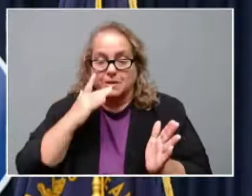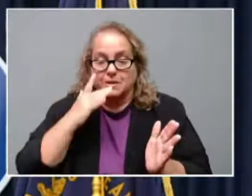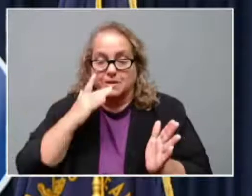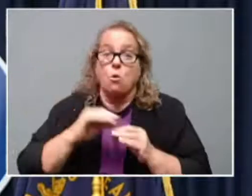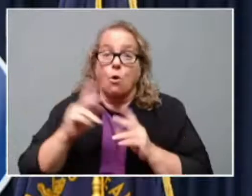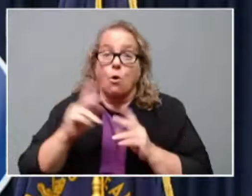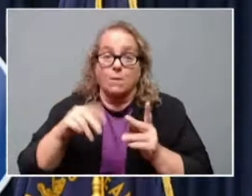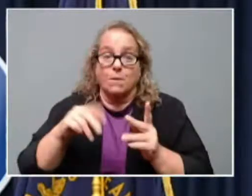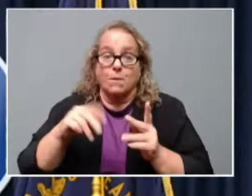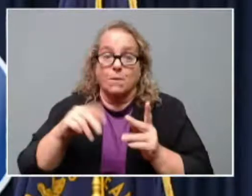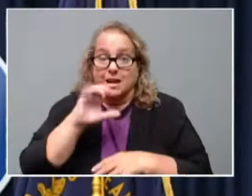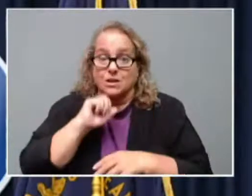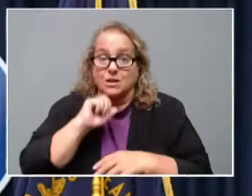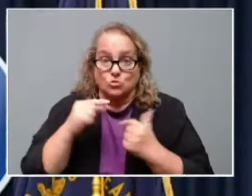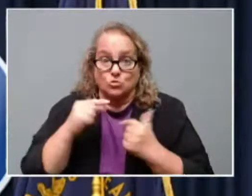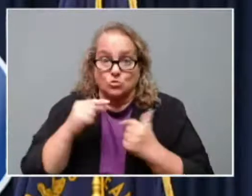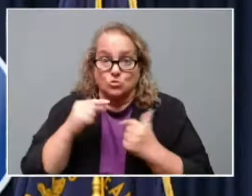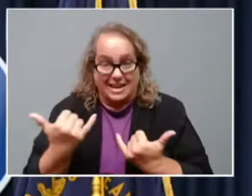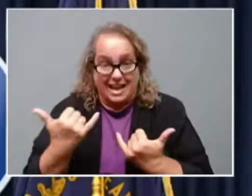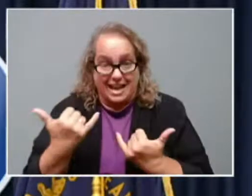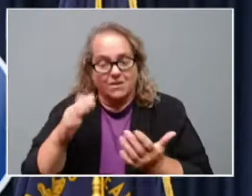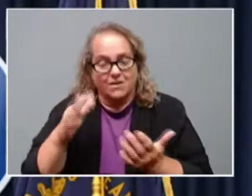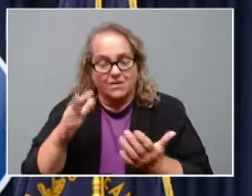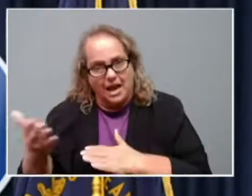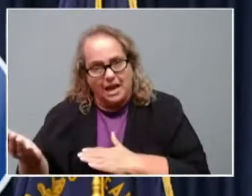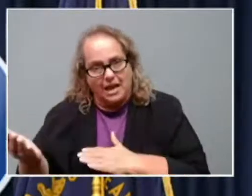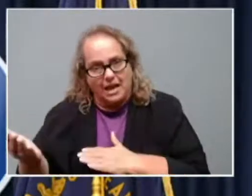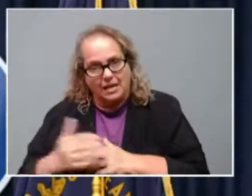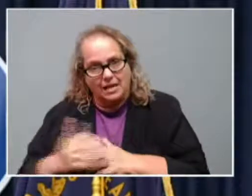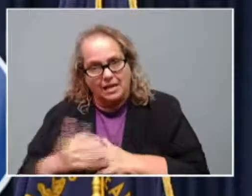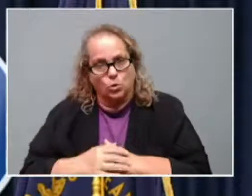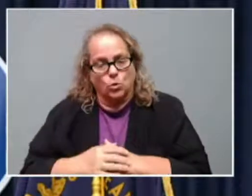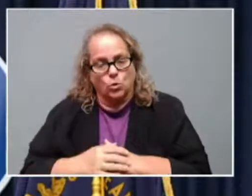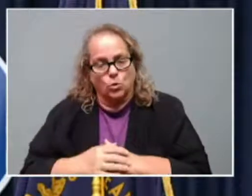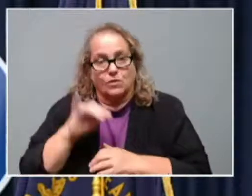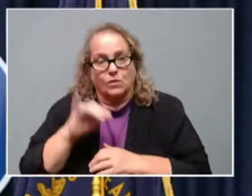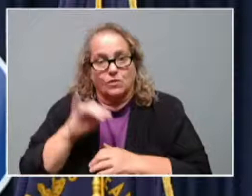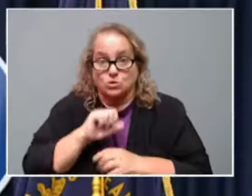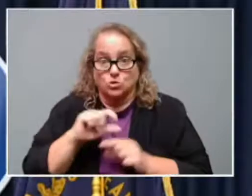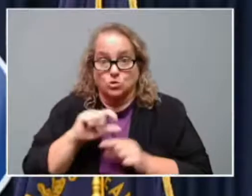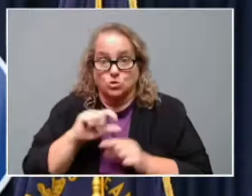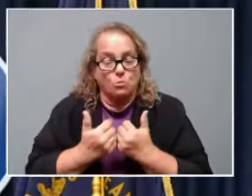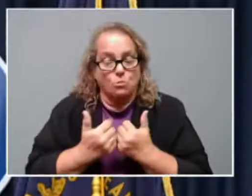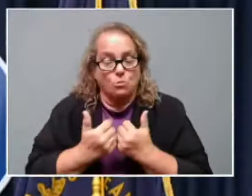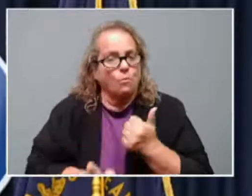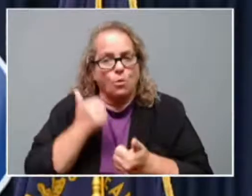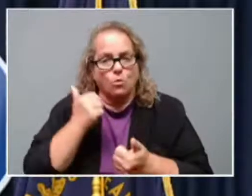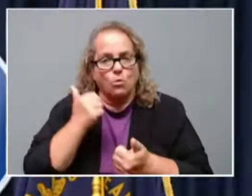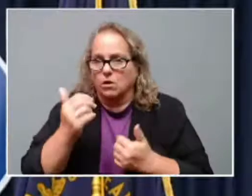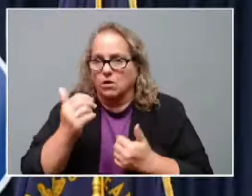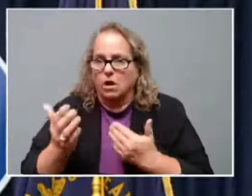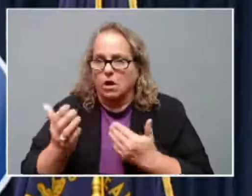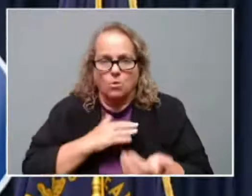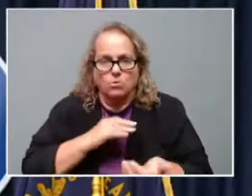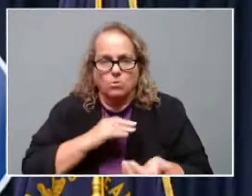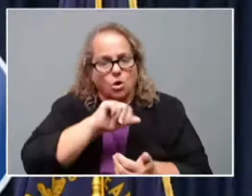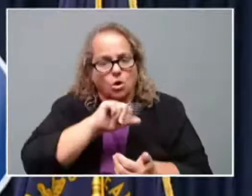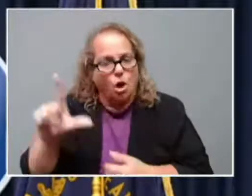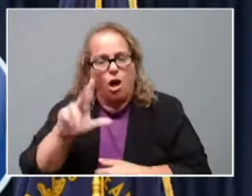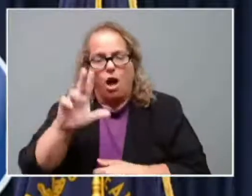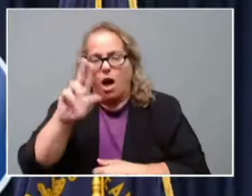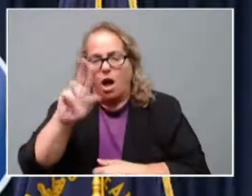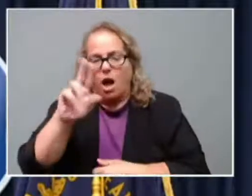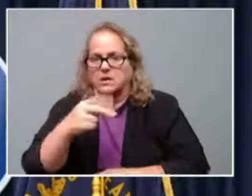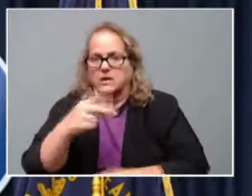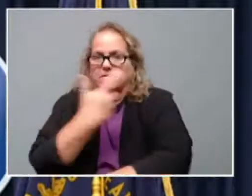are now dying. And in that age group, almost entirely unvaccinated. We have shown you these pie charts before. And hold